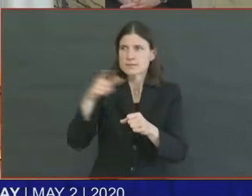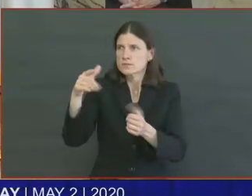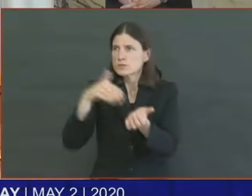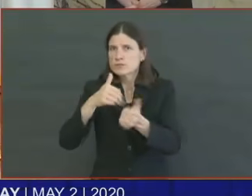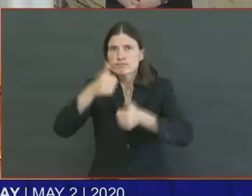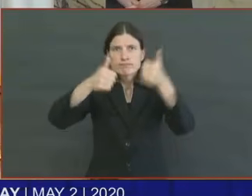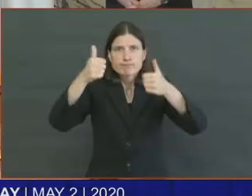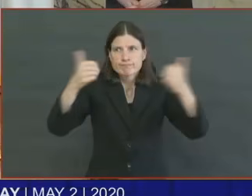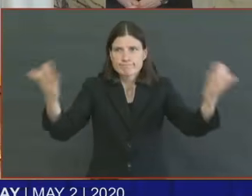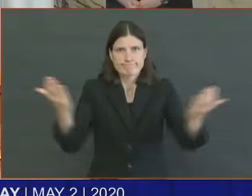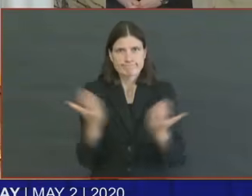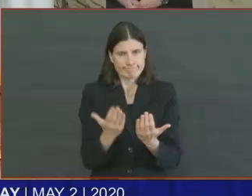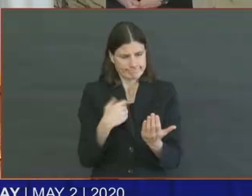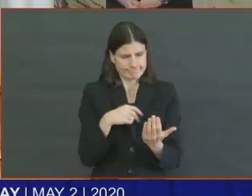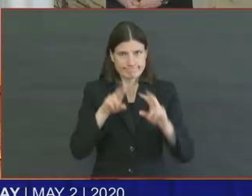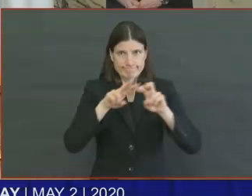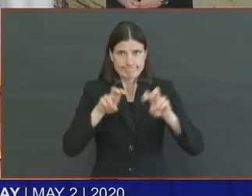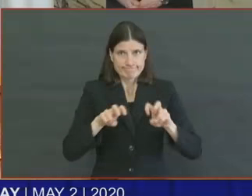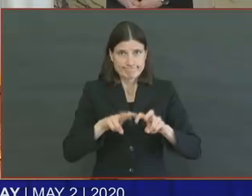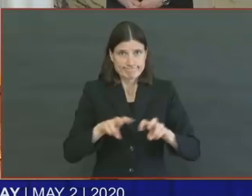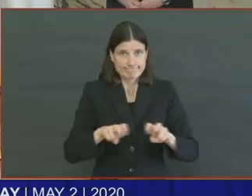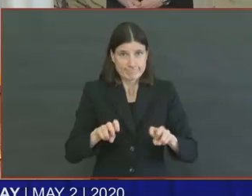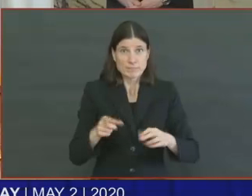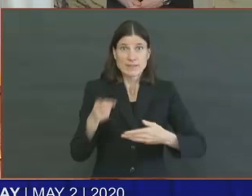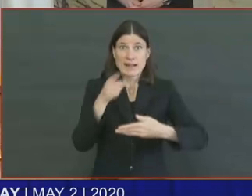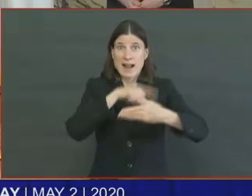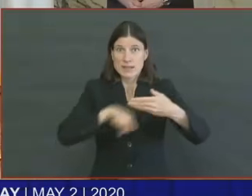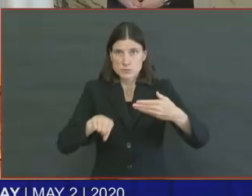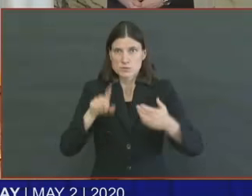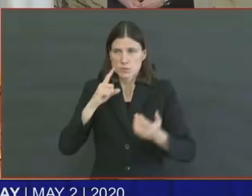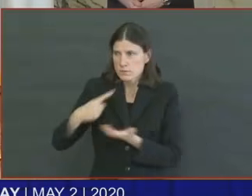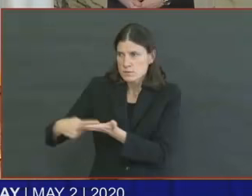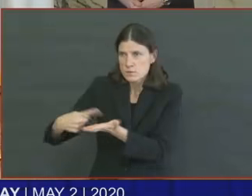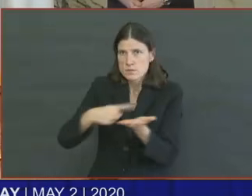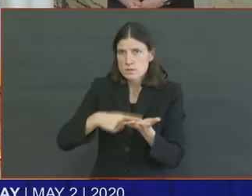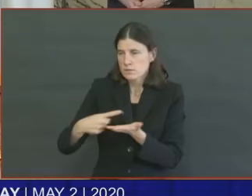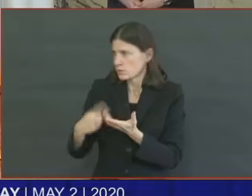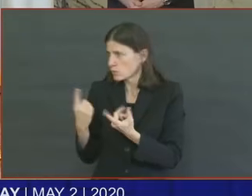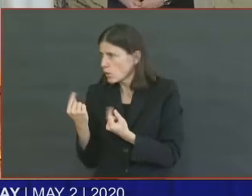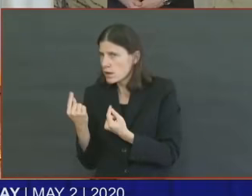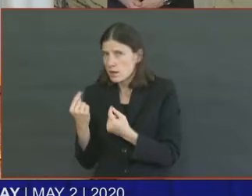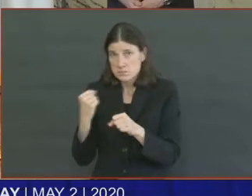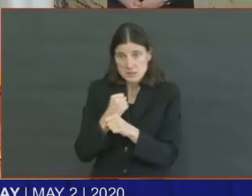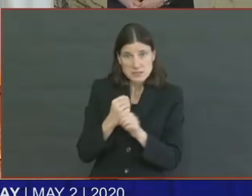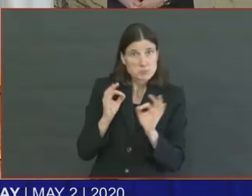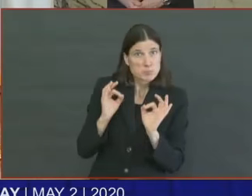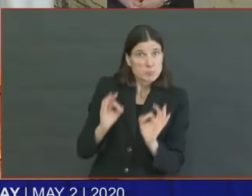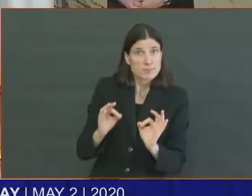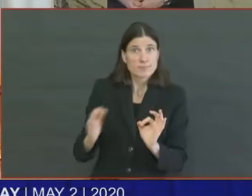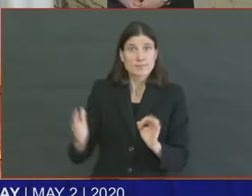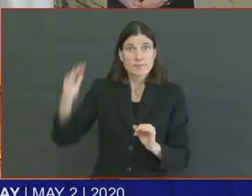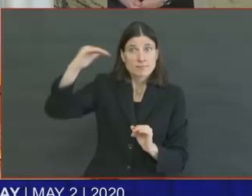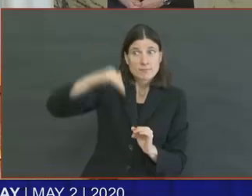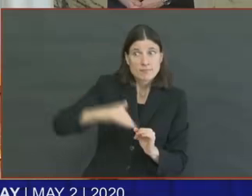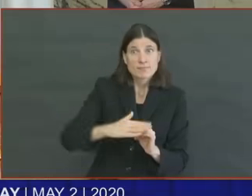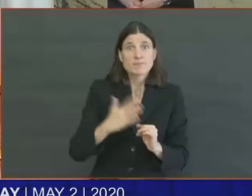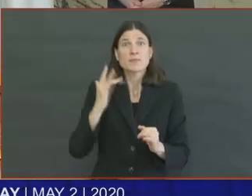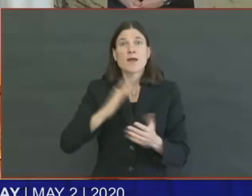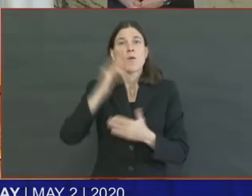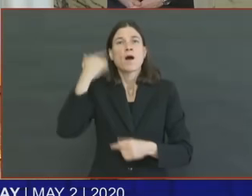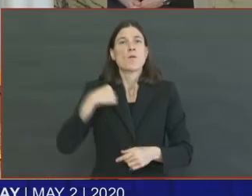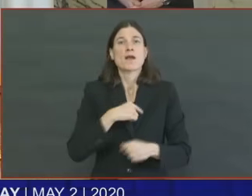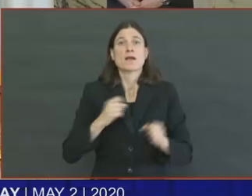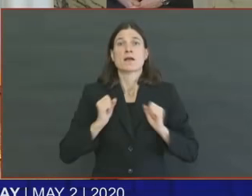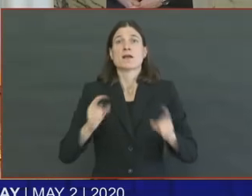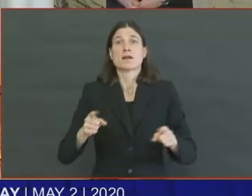week, but it's why I'm taking such a gradual approach to reopening the economy. It's why when we